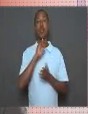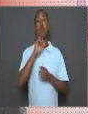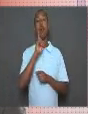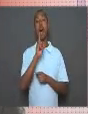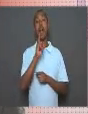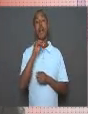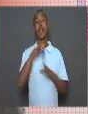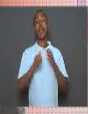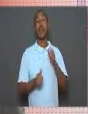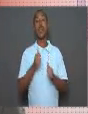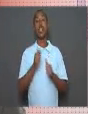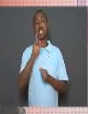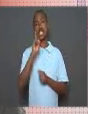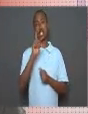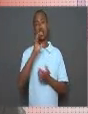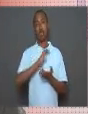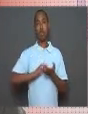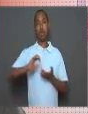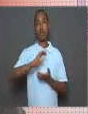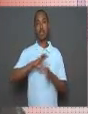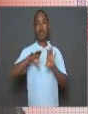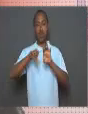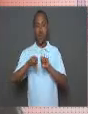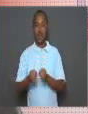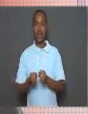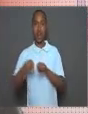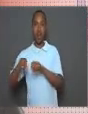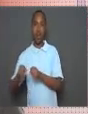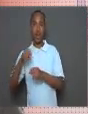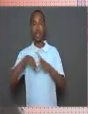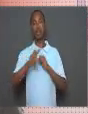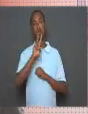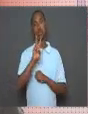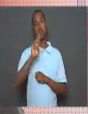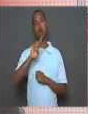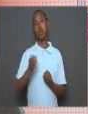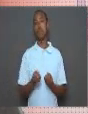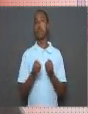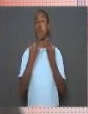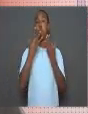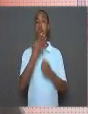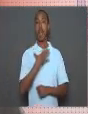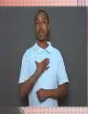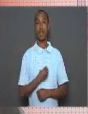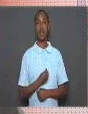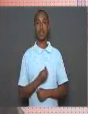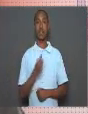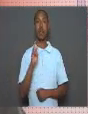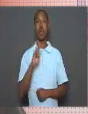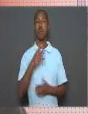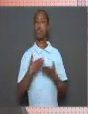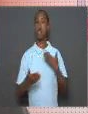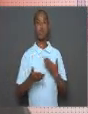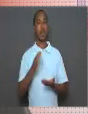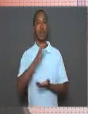is one in which a single compound is broken down into two or more elements